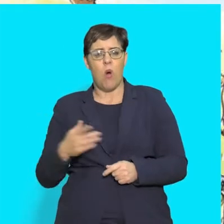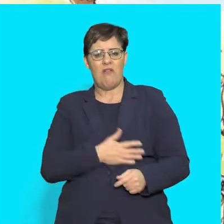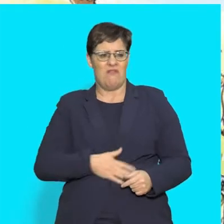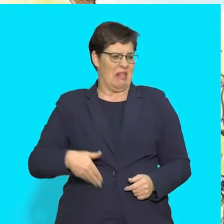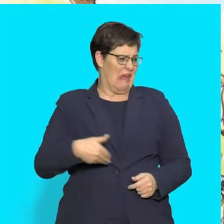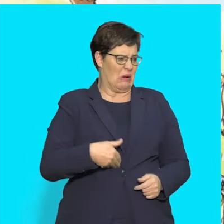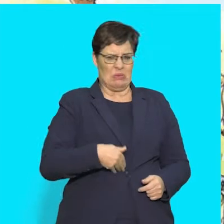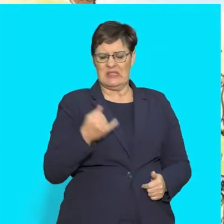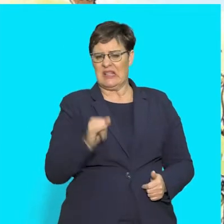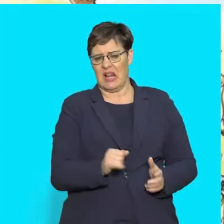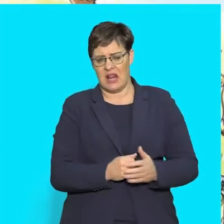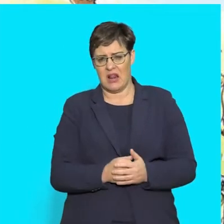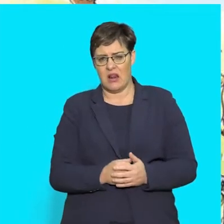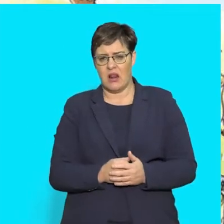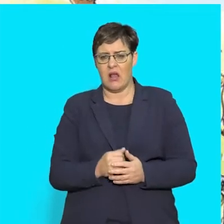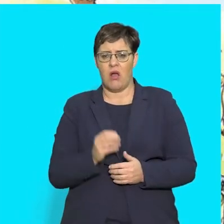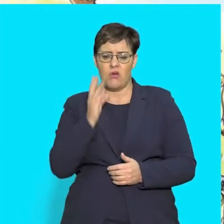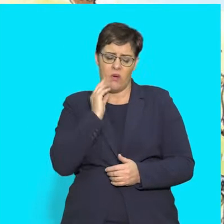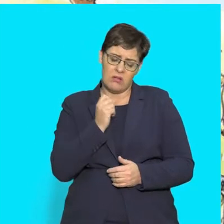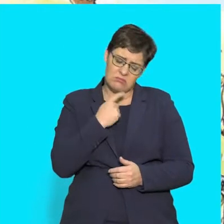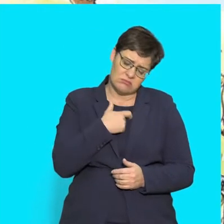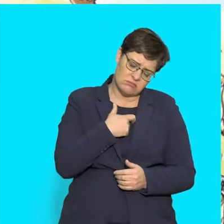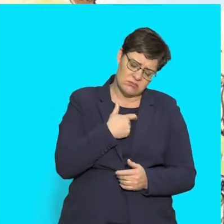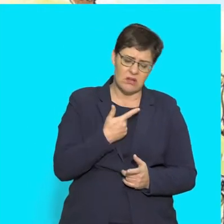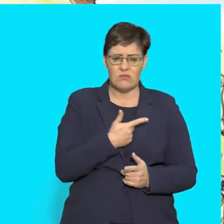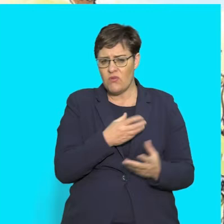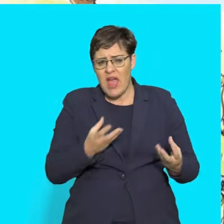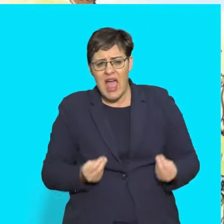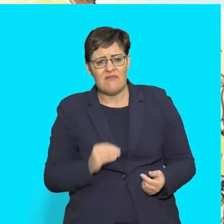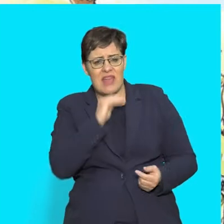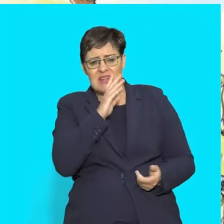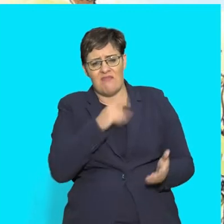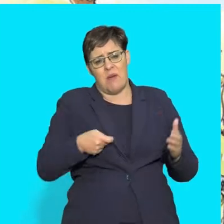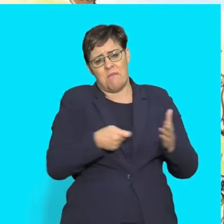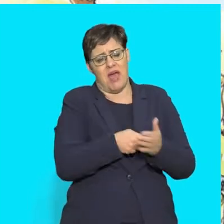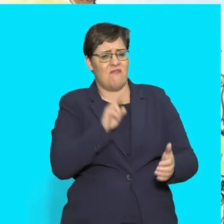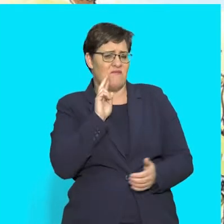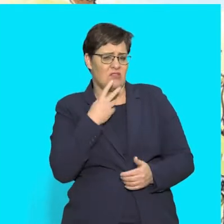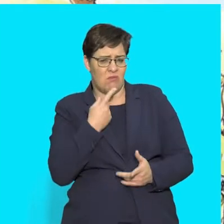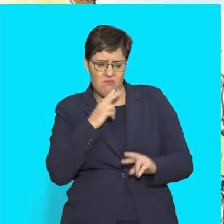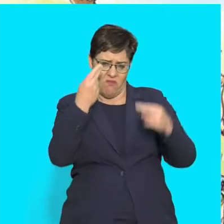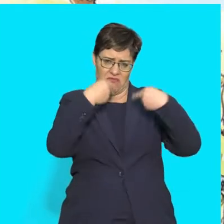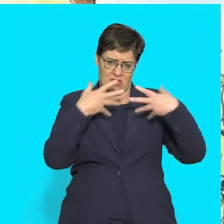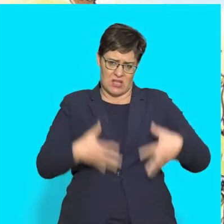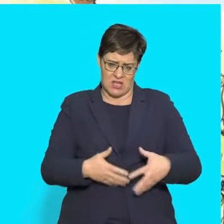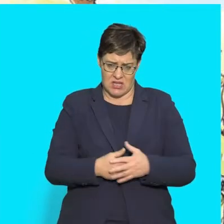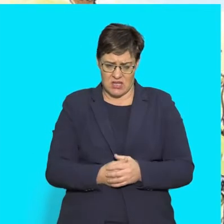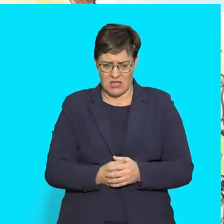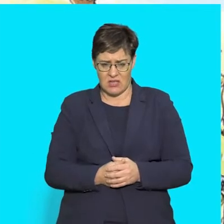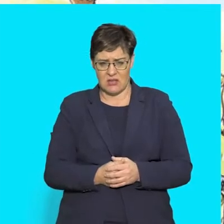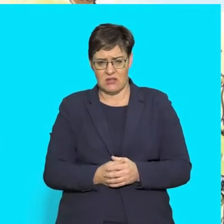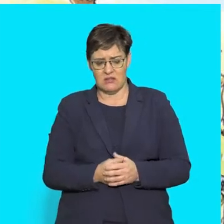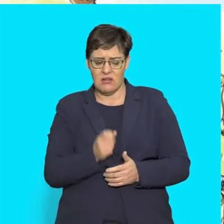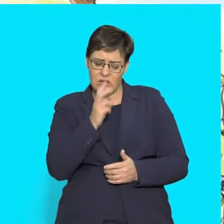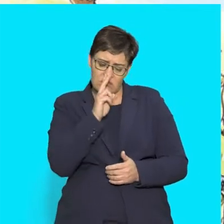felt hungry. Gogo shrugged sadly. She did not have enough money to buy vegetables for her visitors.